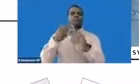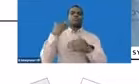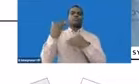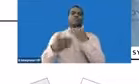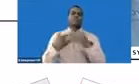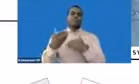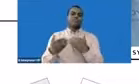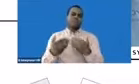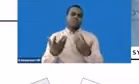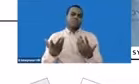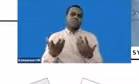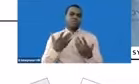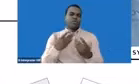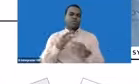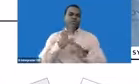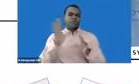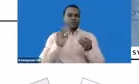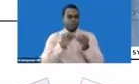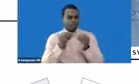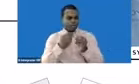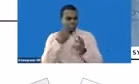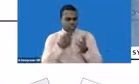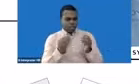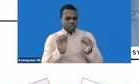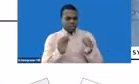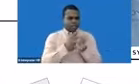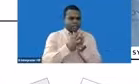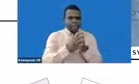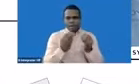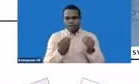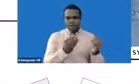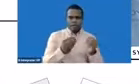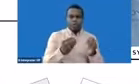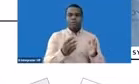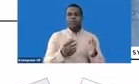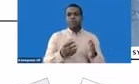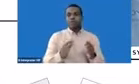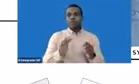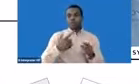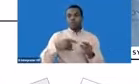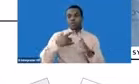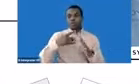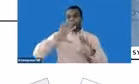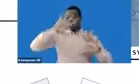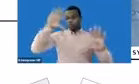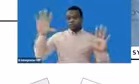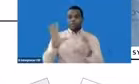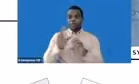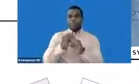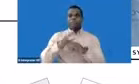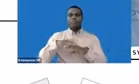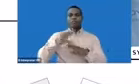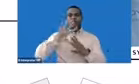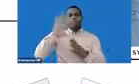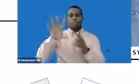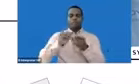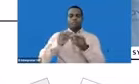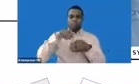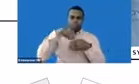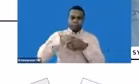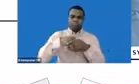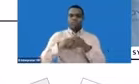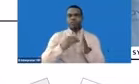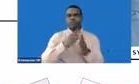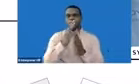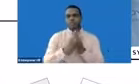the curriculum. And finally, there's like a characterization or a classification of feedback mechanisms, the different channels,